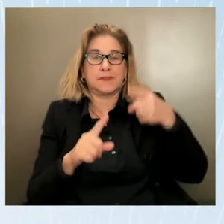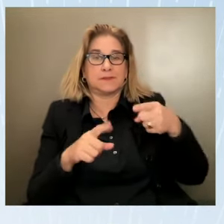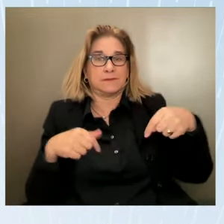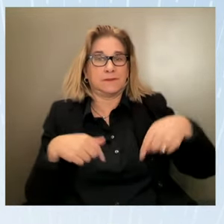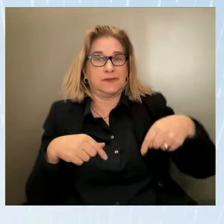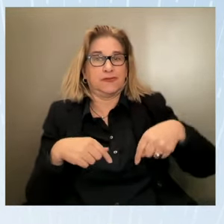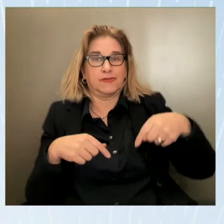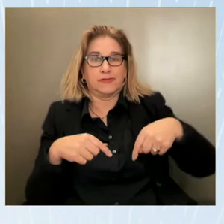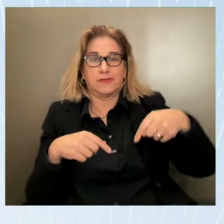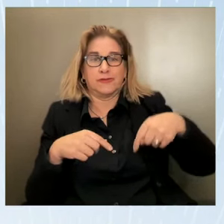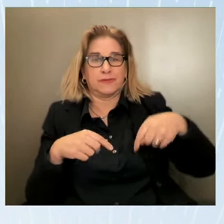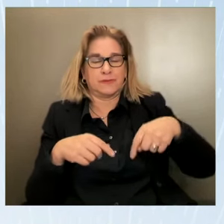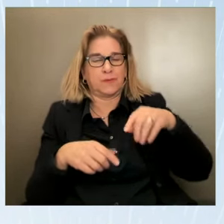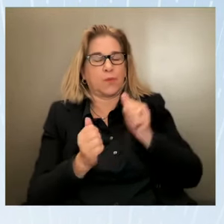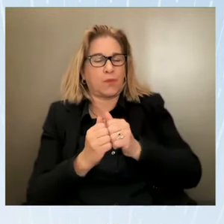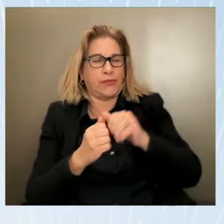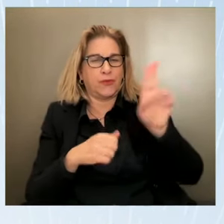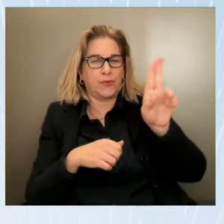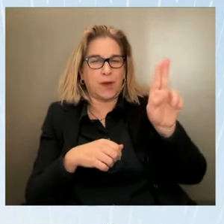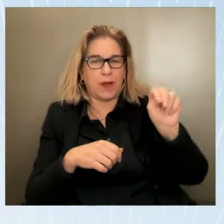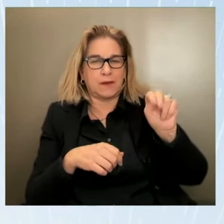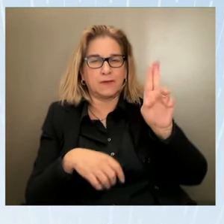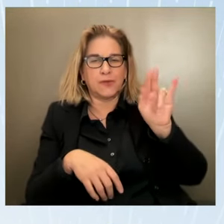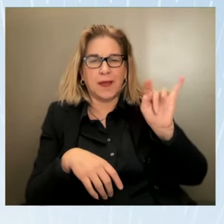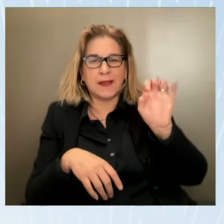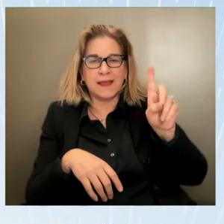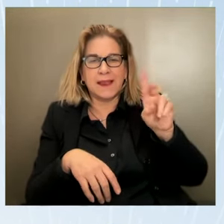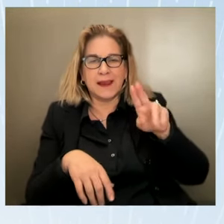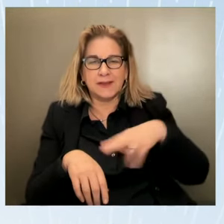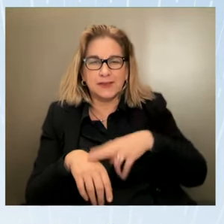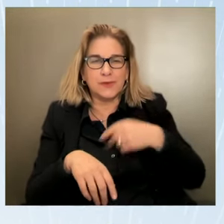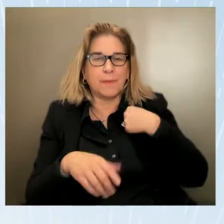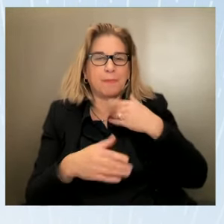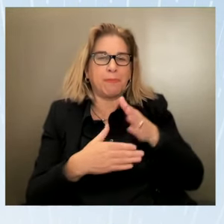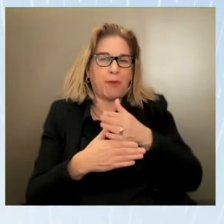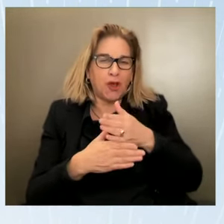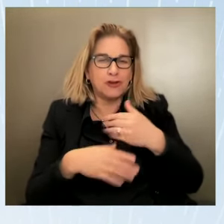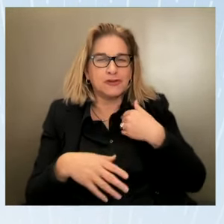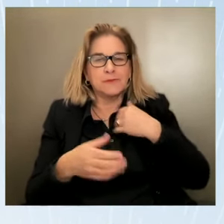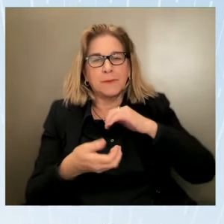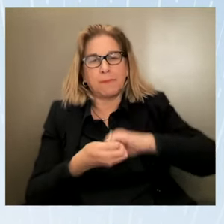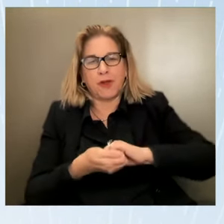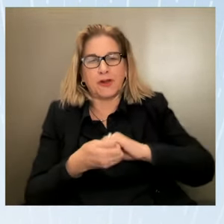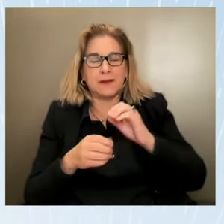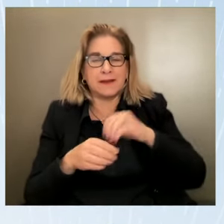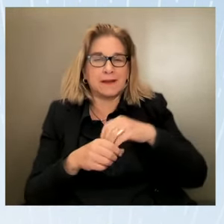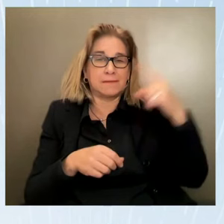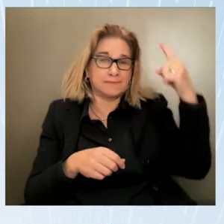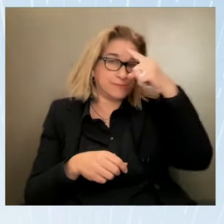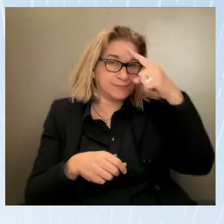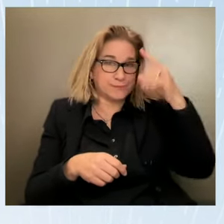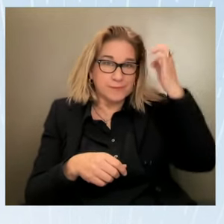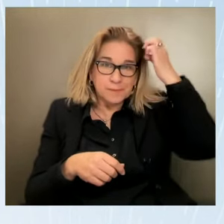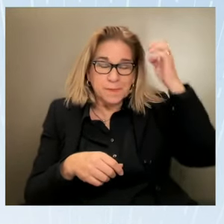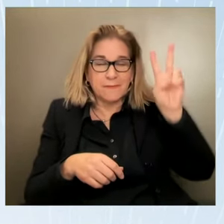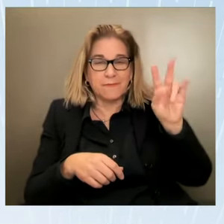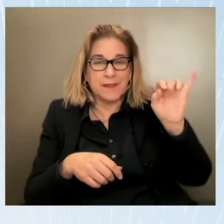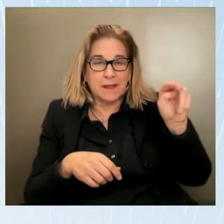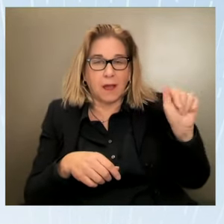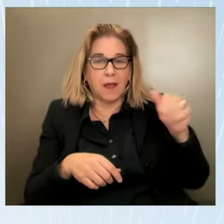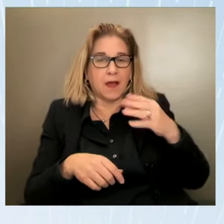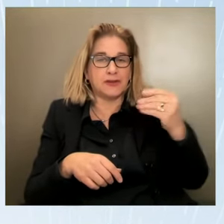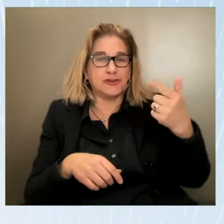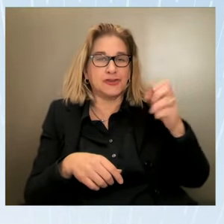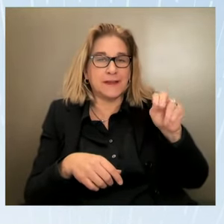in Vienna and Geneva, in New York, and throughout the U.N. system to make combating human trafficking one of our